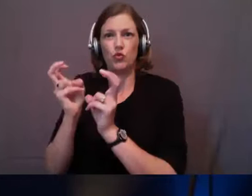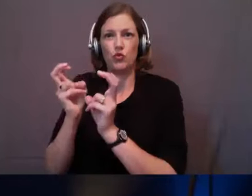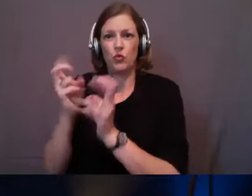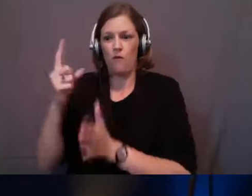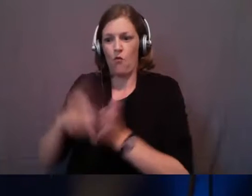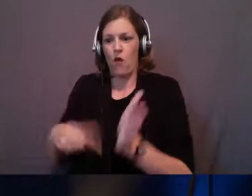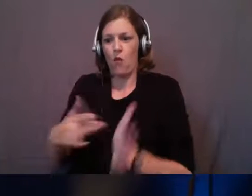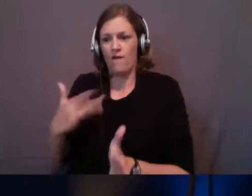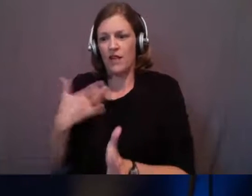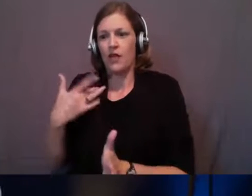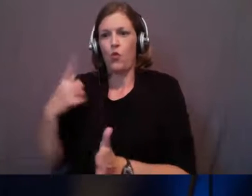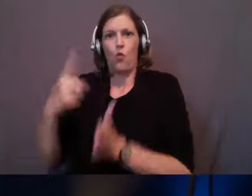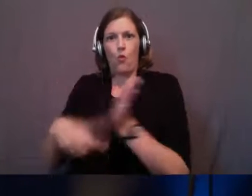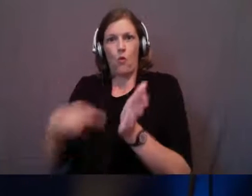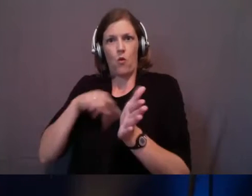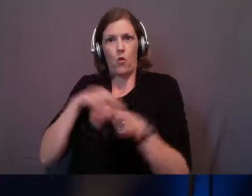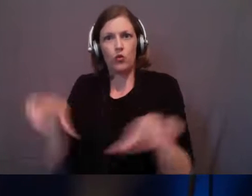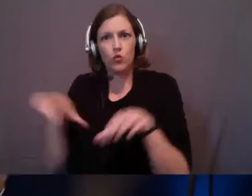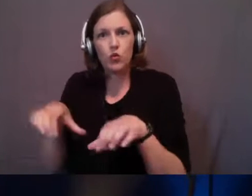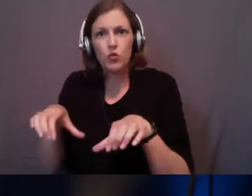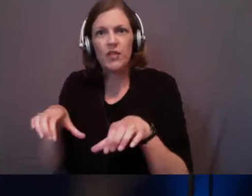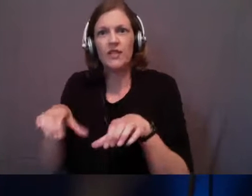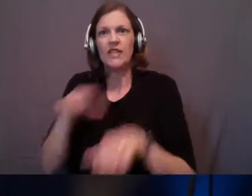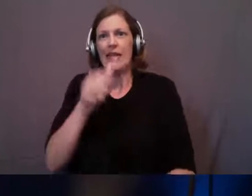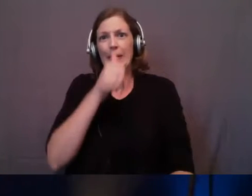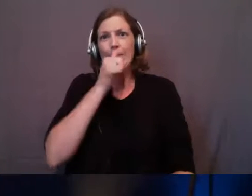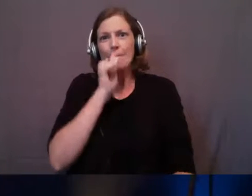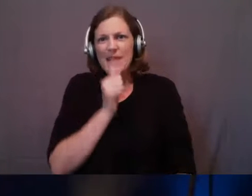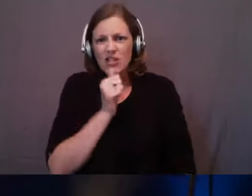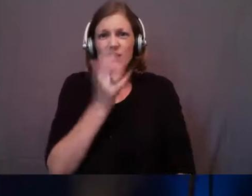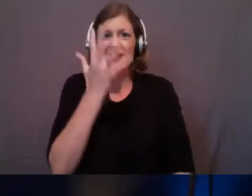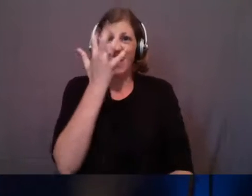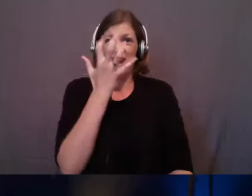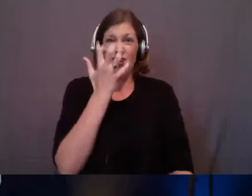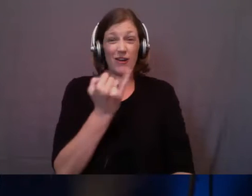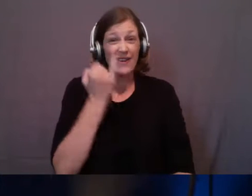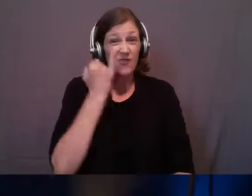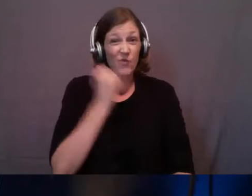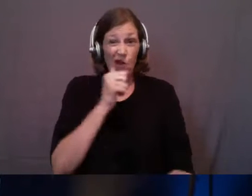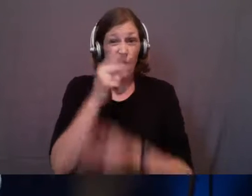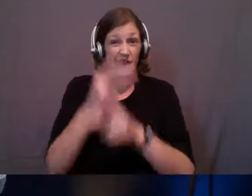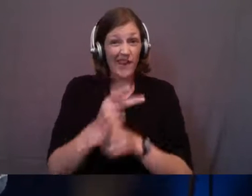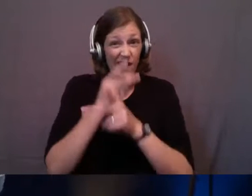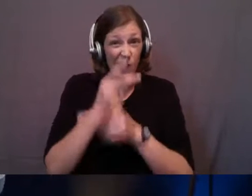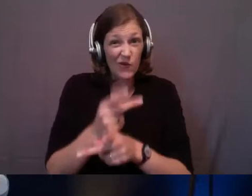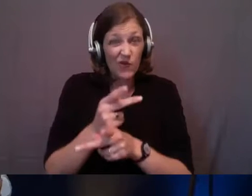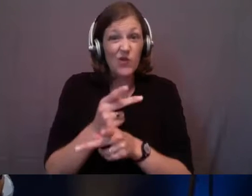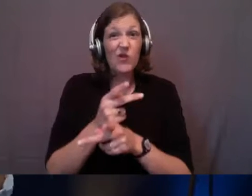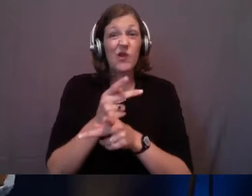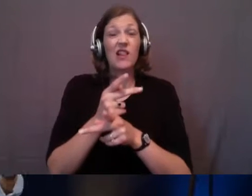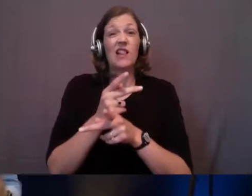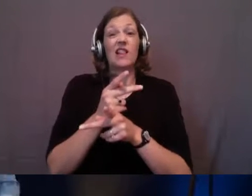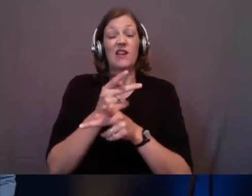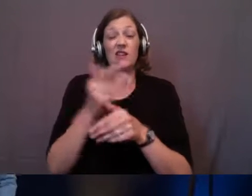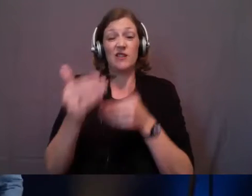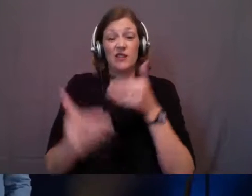doing. And impatience and anger, if we're not careful, it works its way, and it eventually